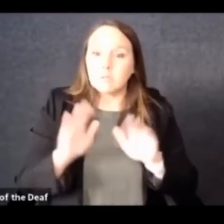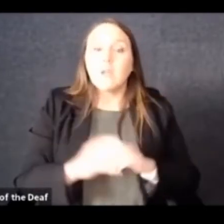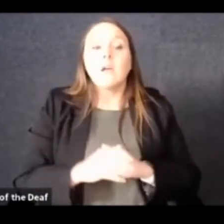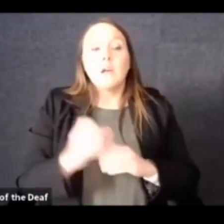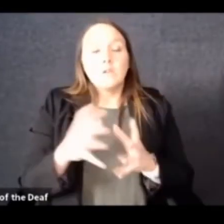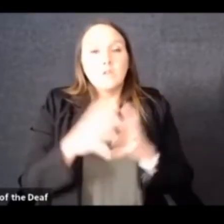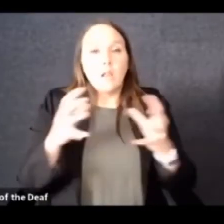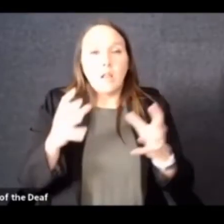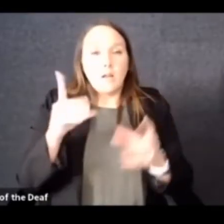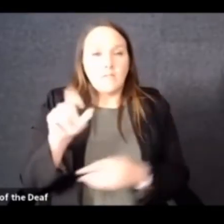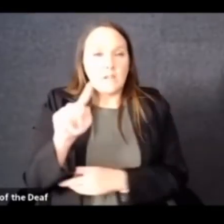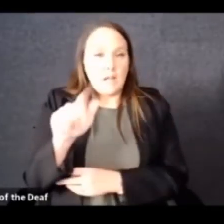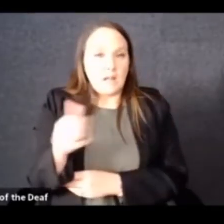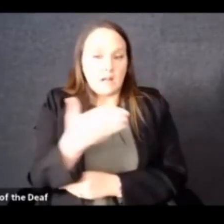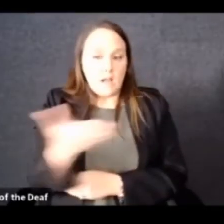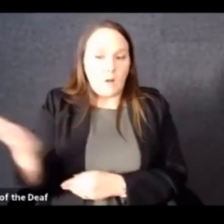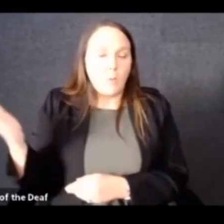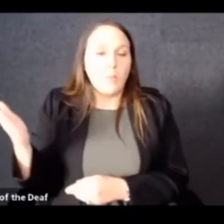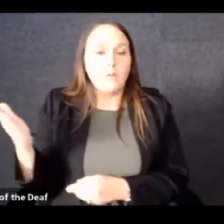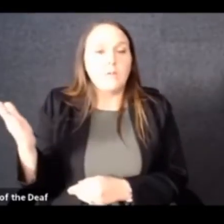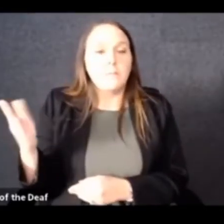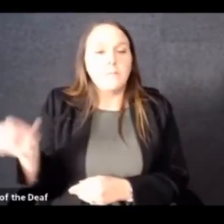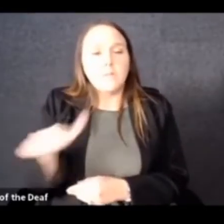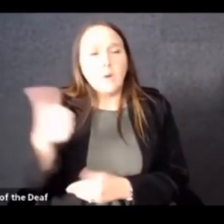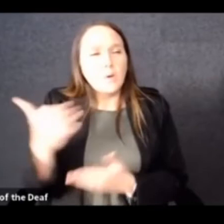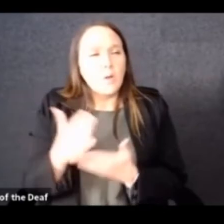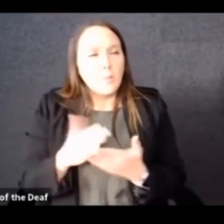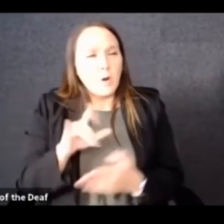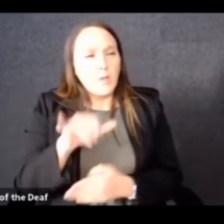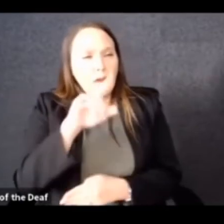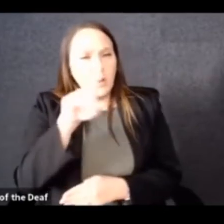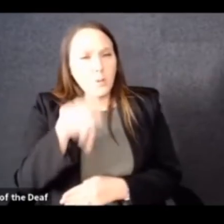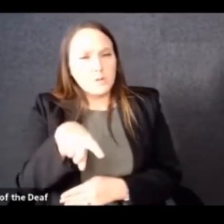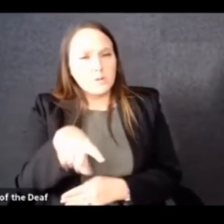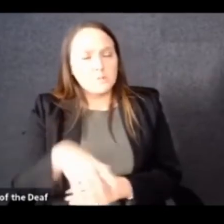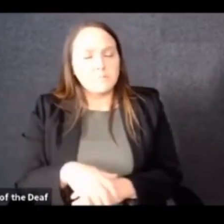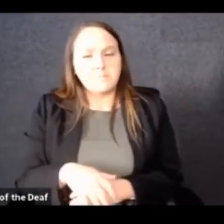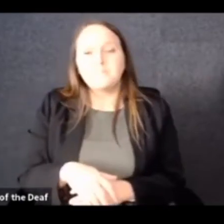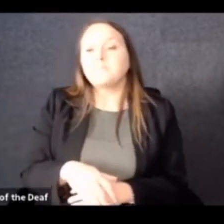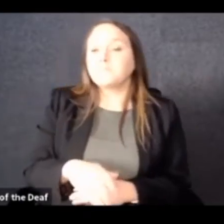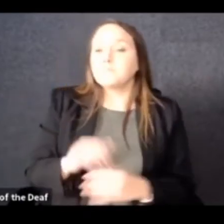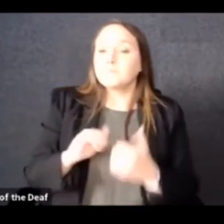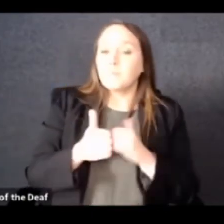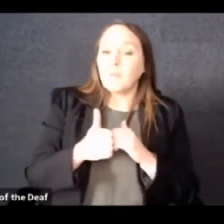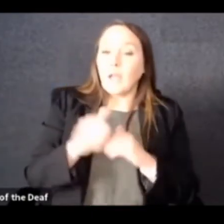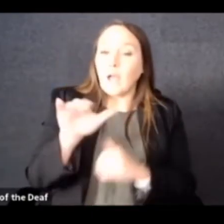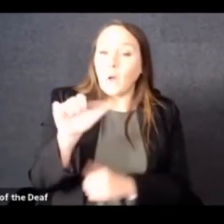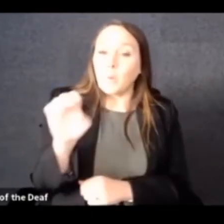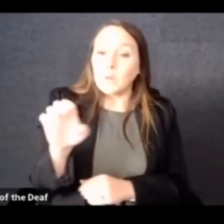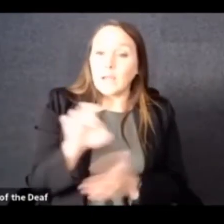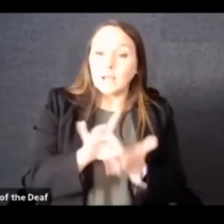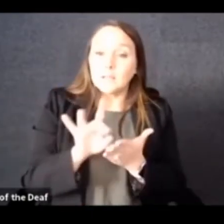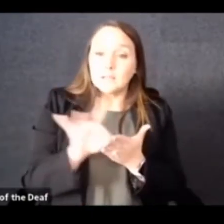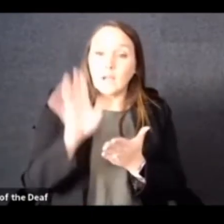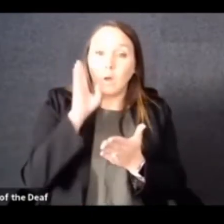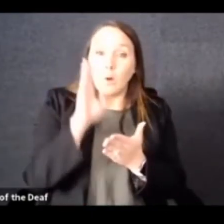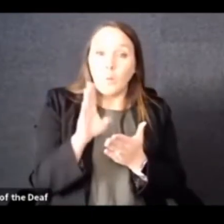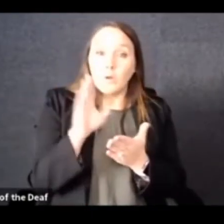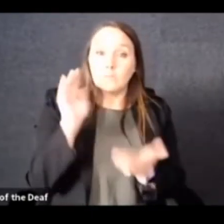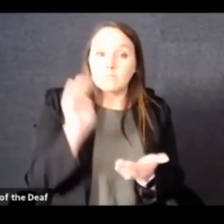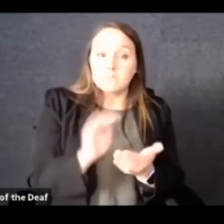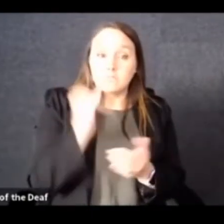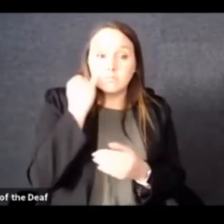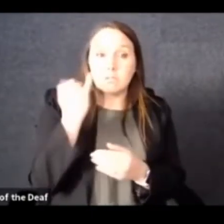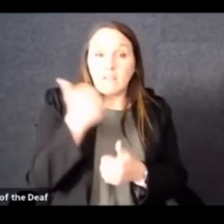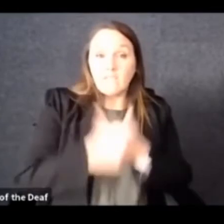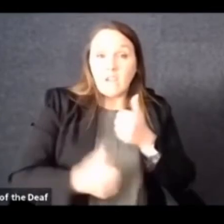data out there. There's another part to that question, and I forgot it. How would the case count be affected if everyone in Knox County wore